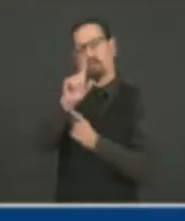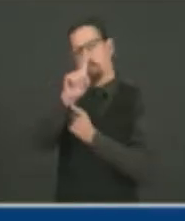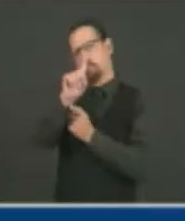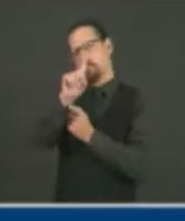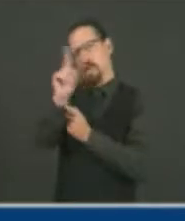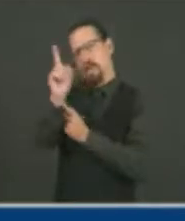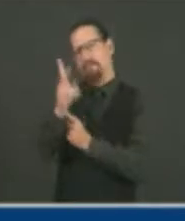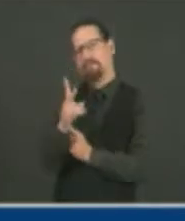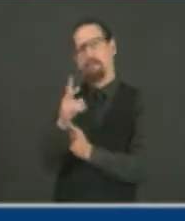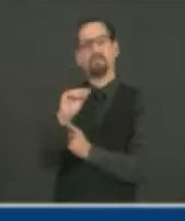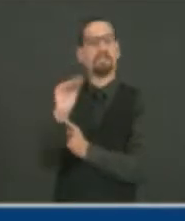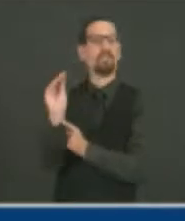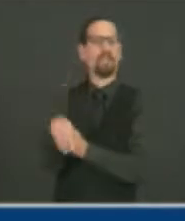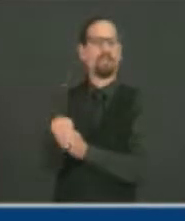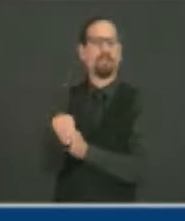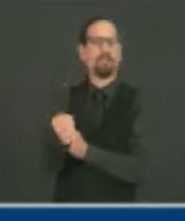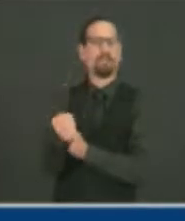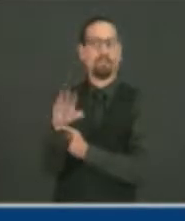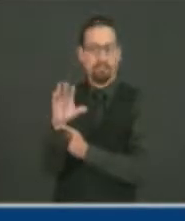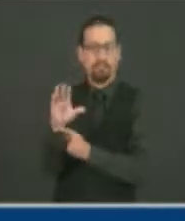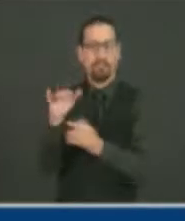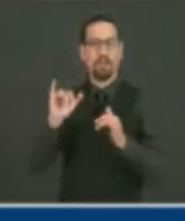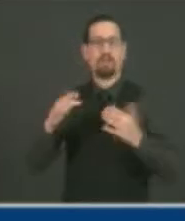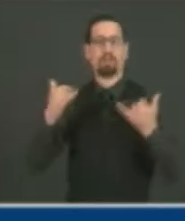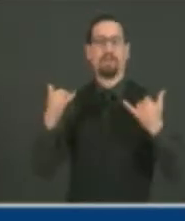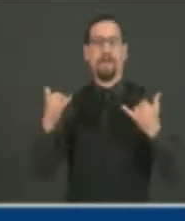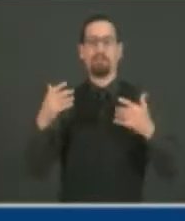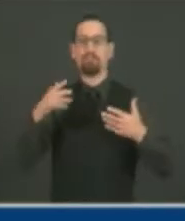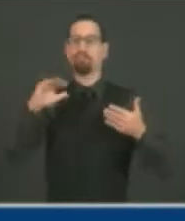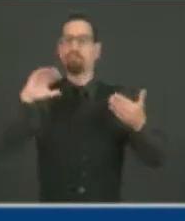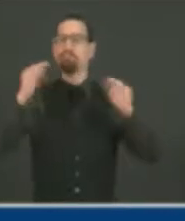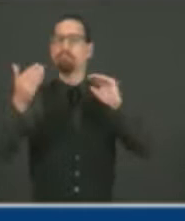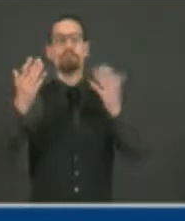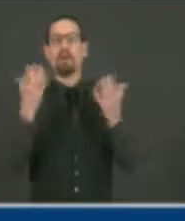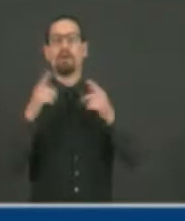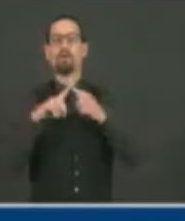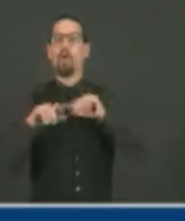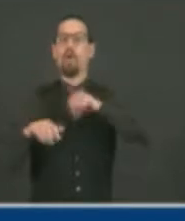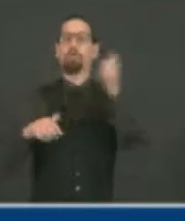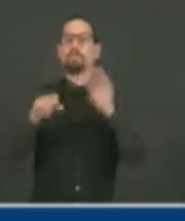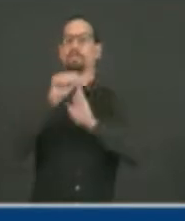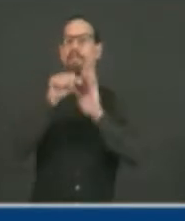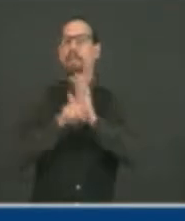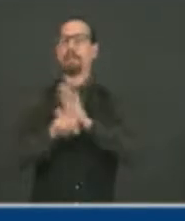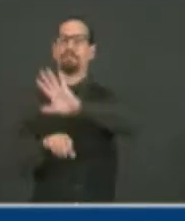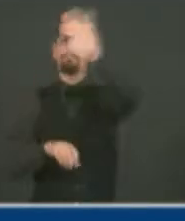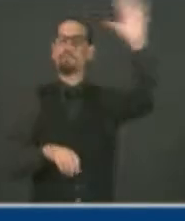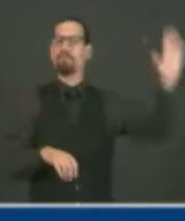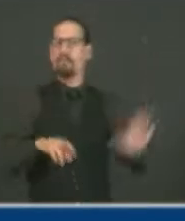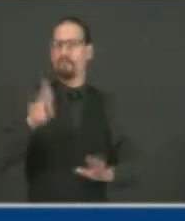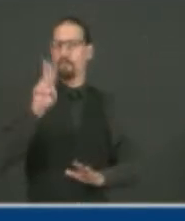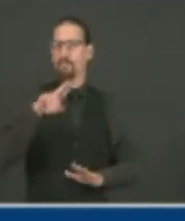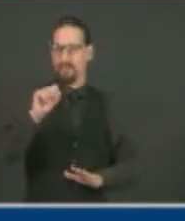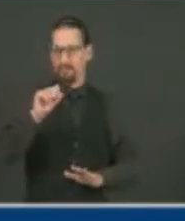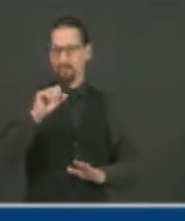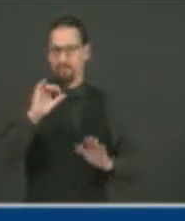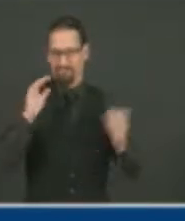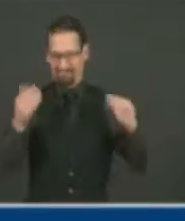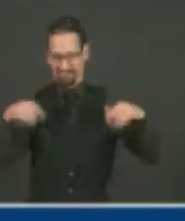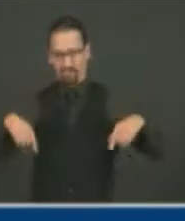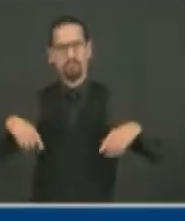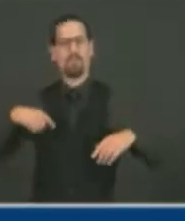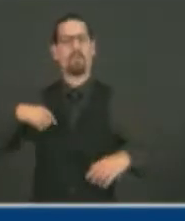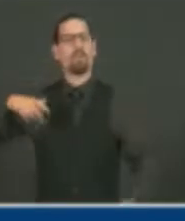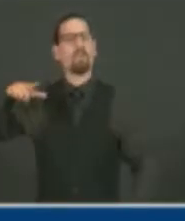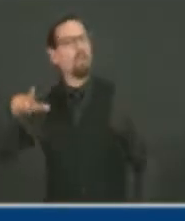5% threshold, and so it's a good place to be. We've now done over 700,000 tests, which